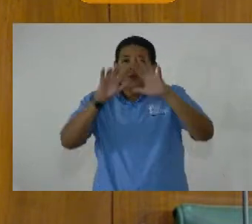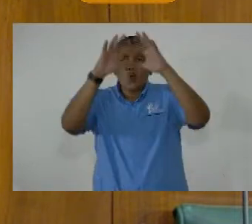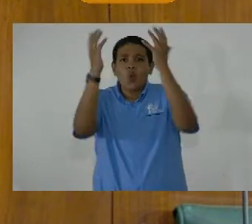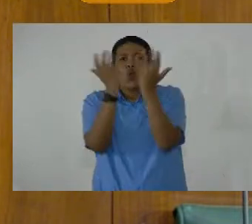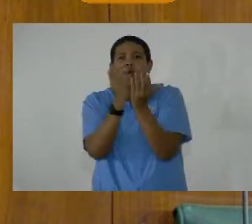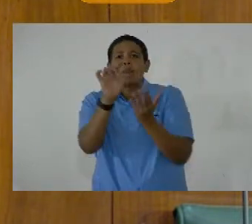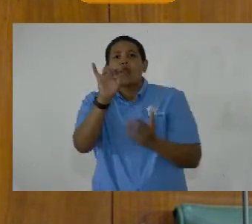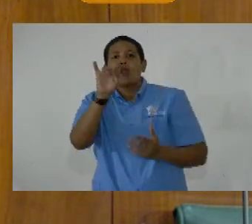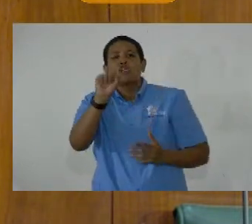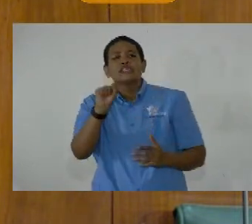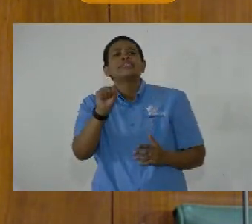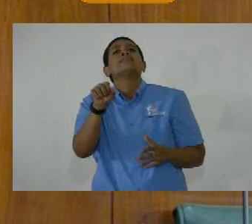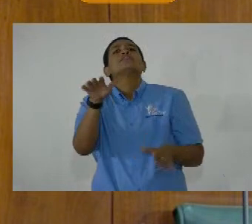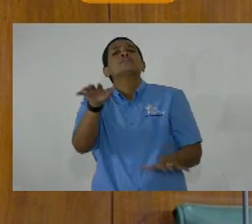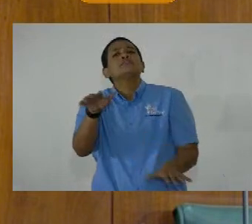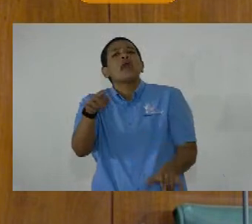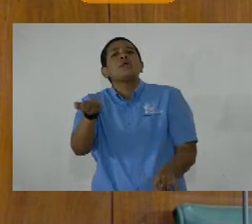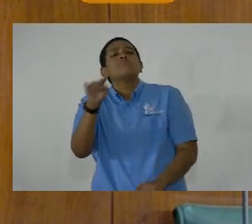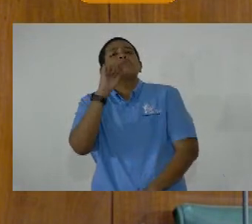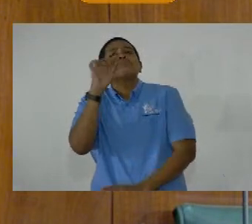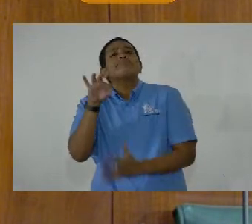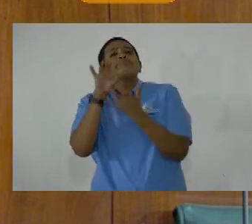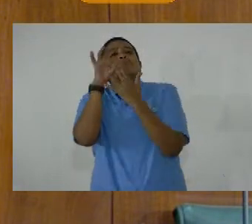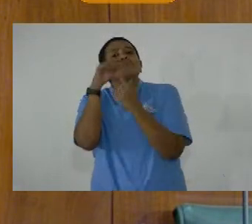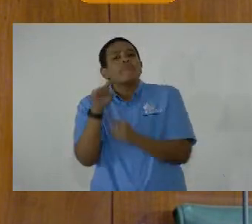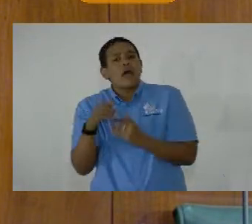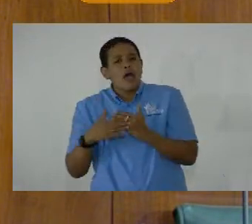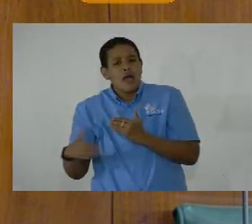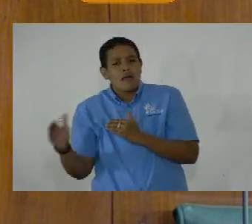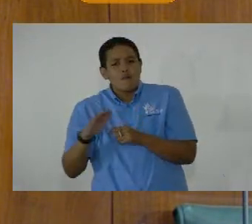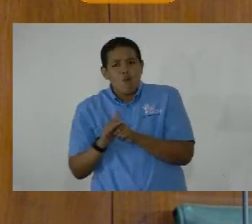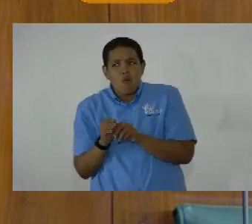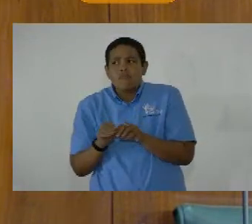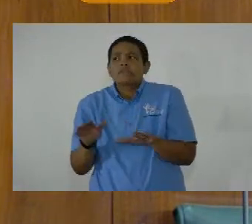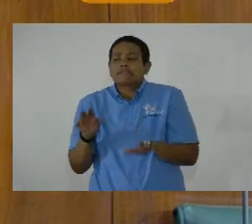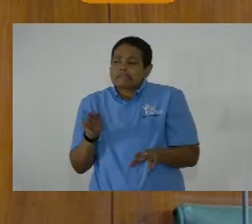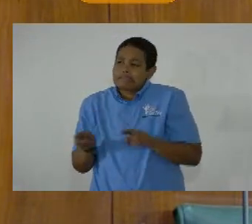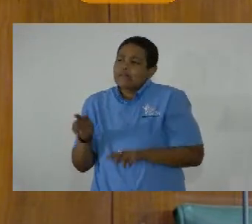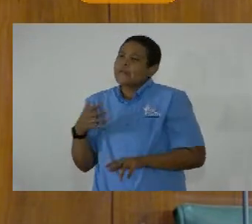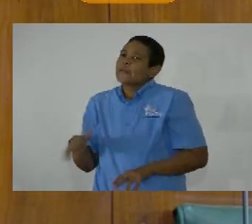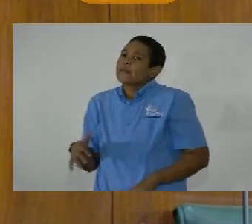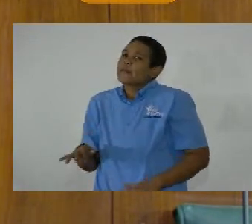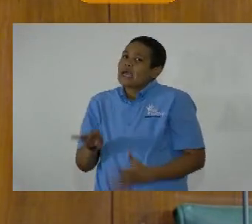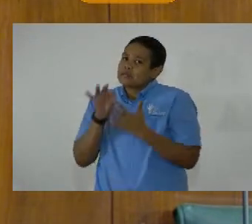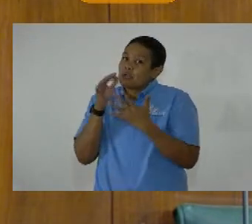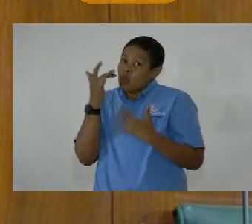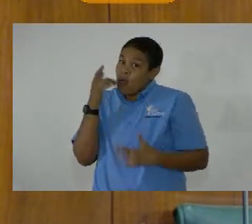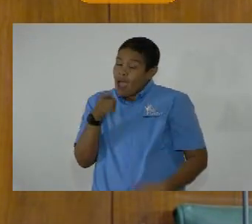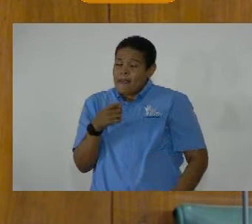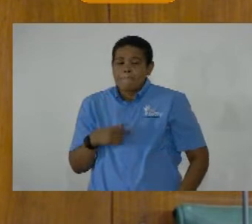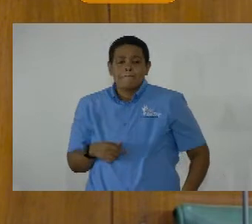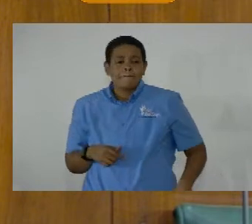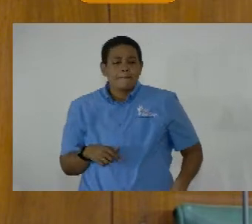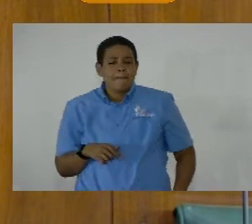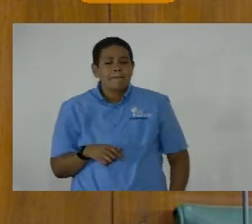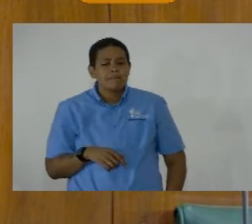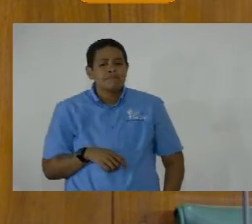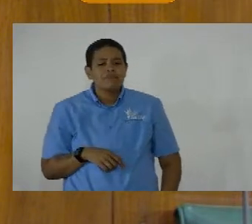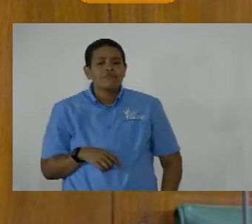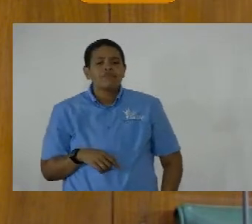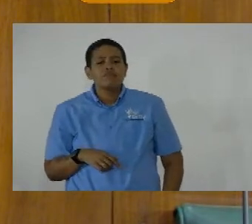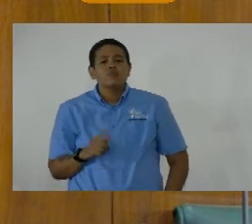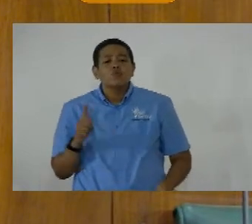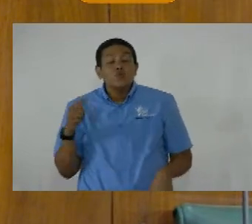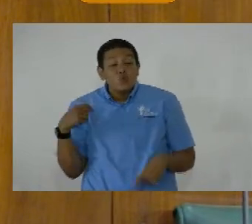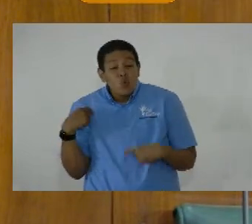logistics. This is especially so after the pandemic, Madam Speaker, because there has been